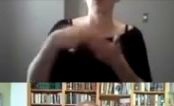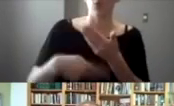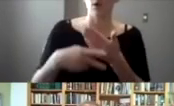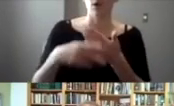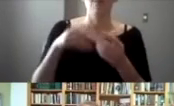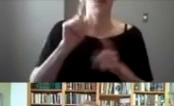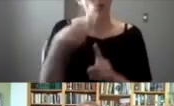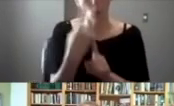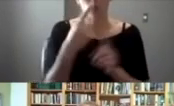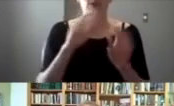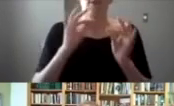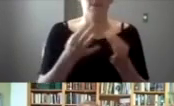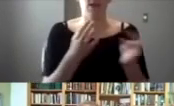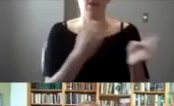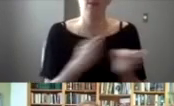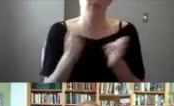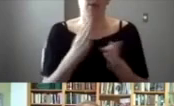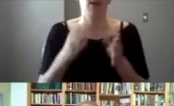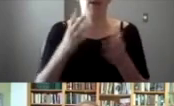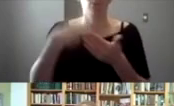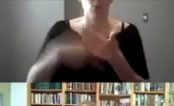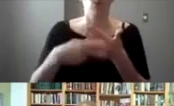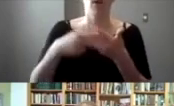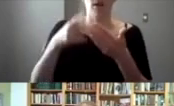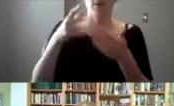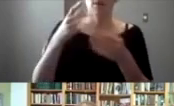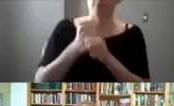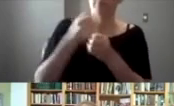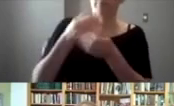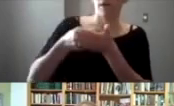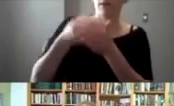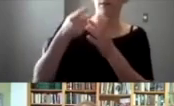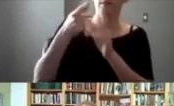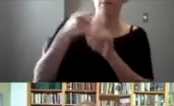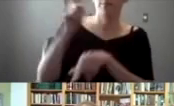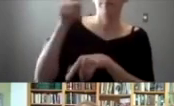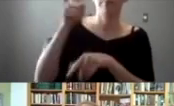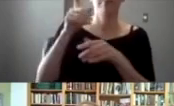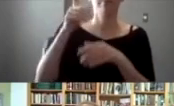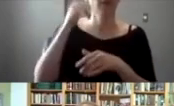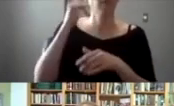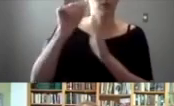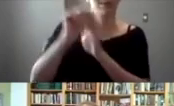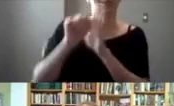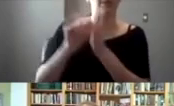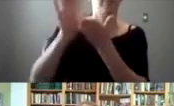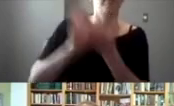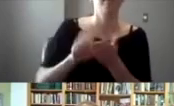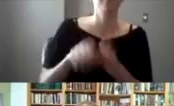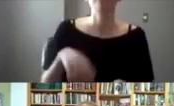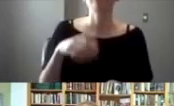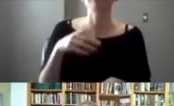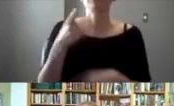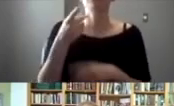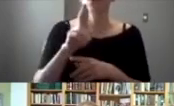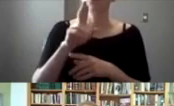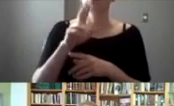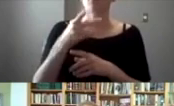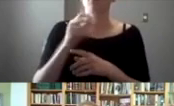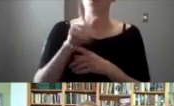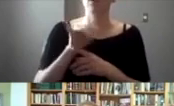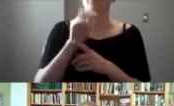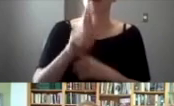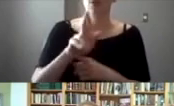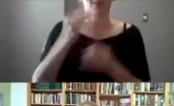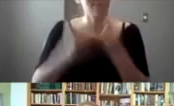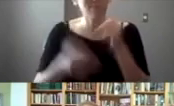planning funded program. Dr. Polakar will be rounding us out and informing us of